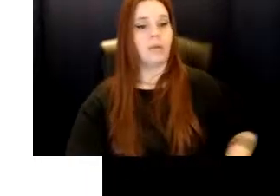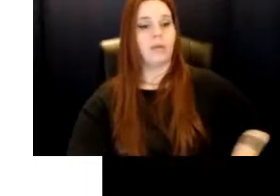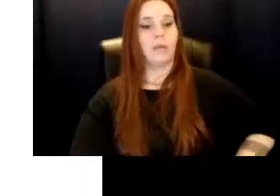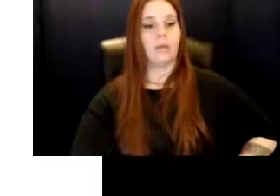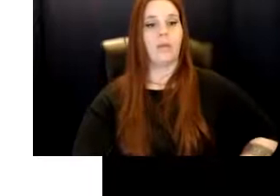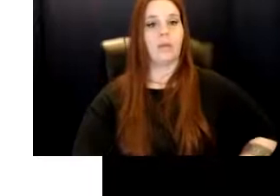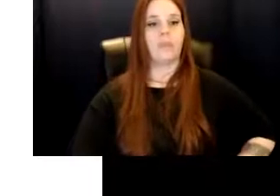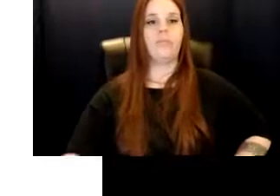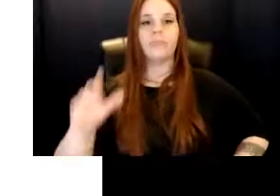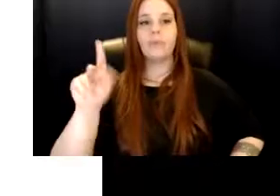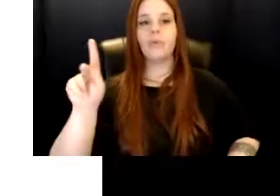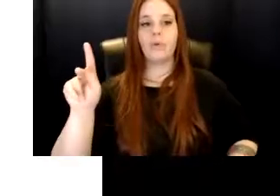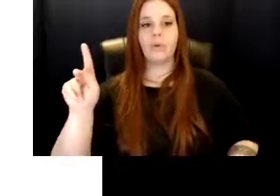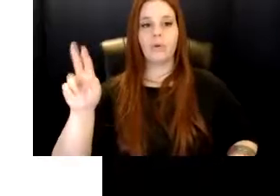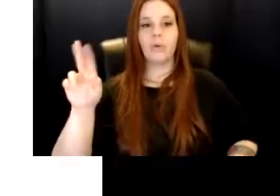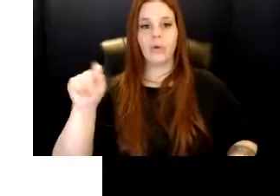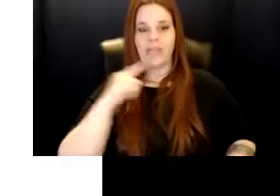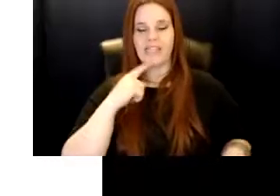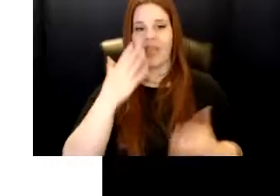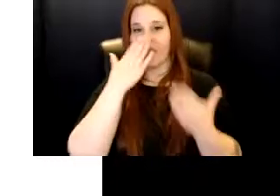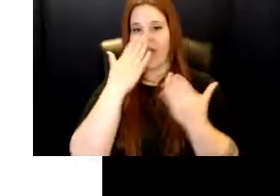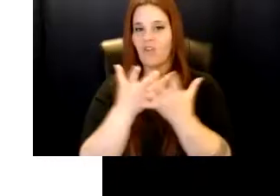Thank you so much, Robin.